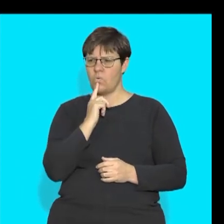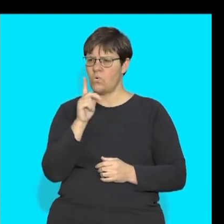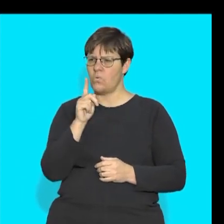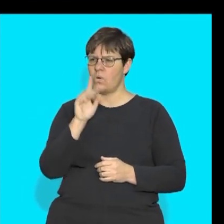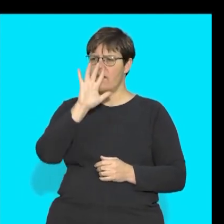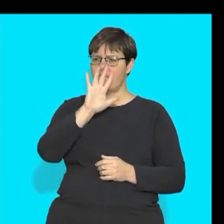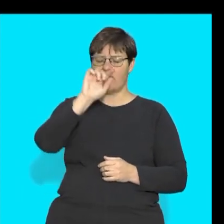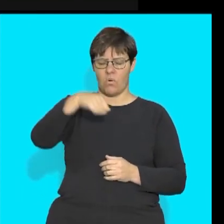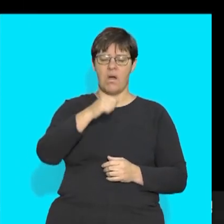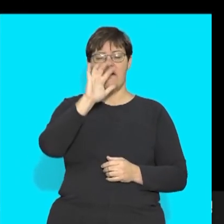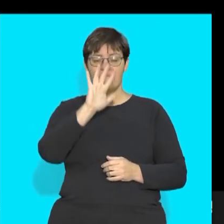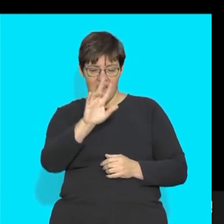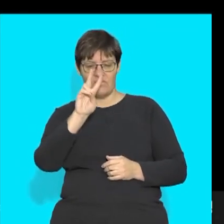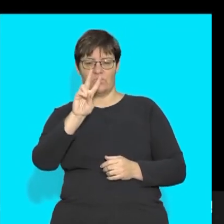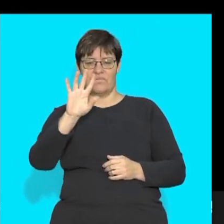Oh, no.